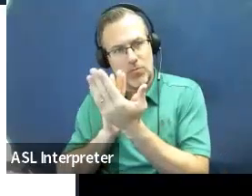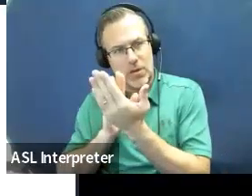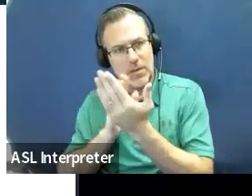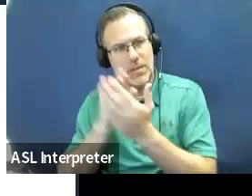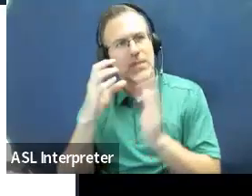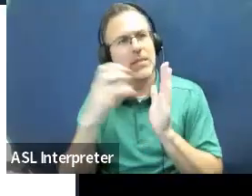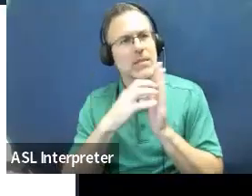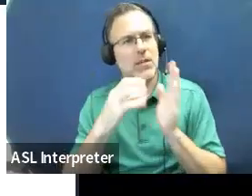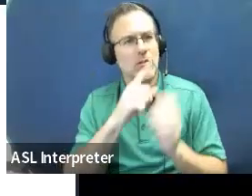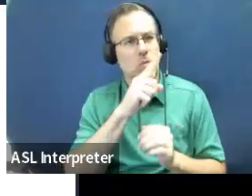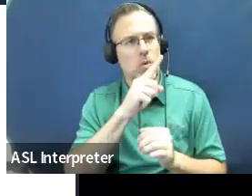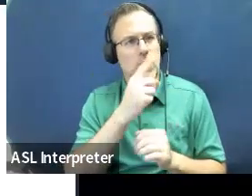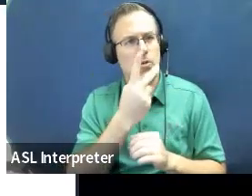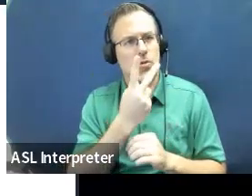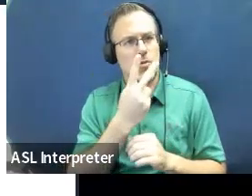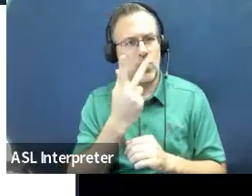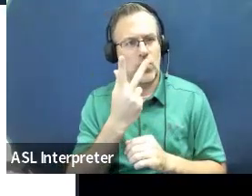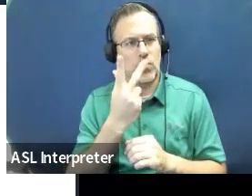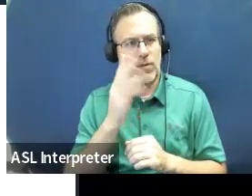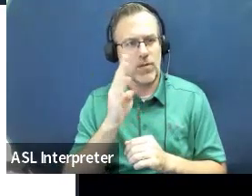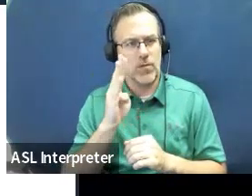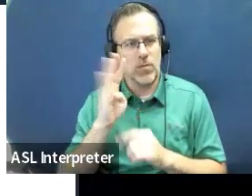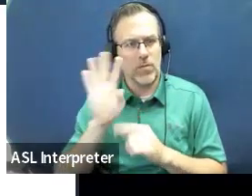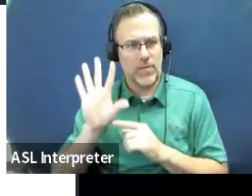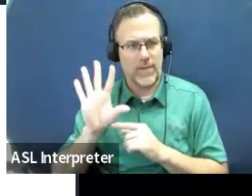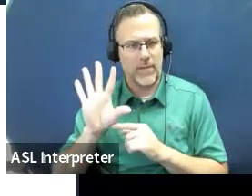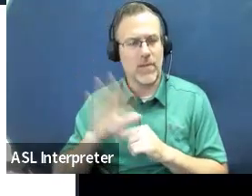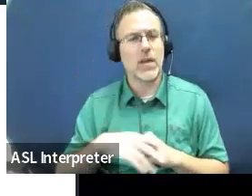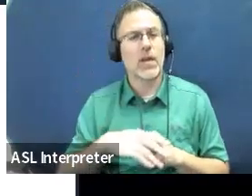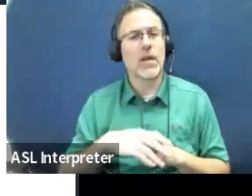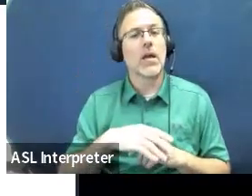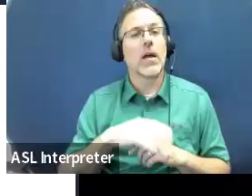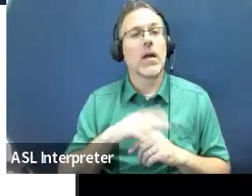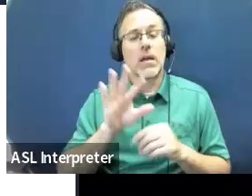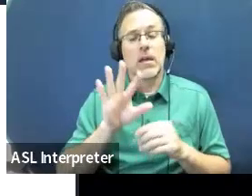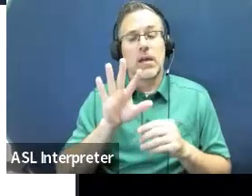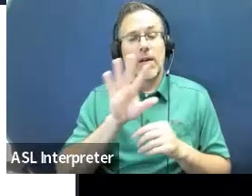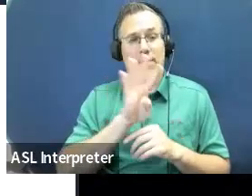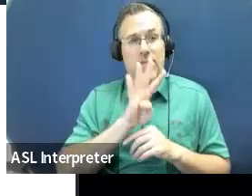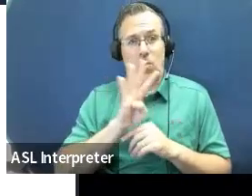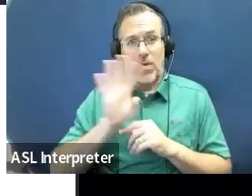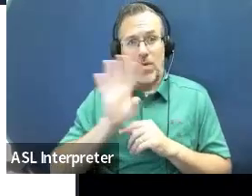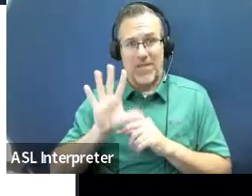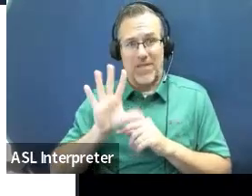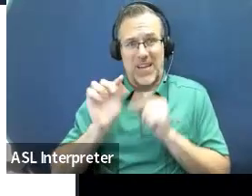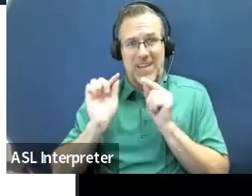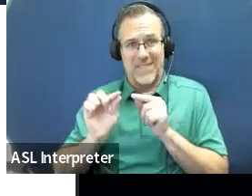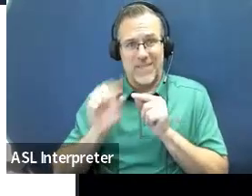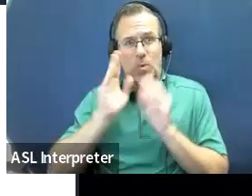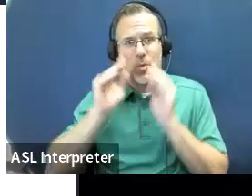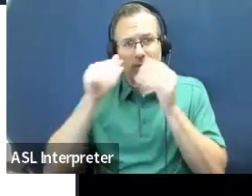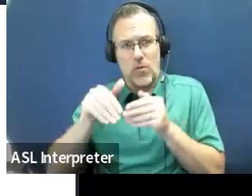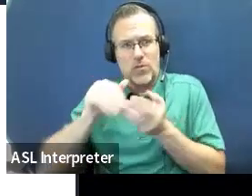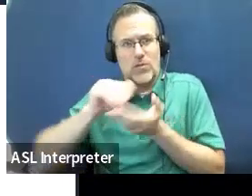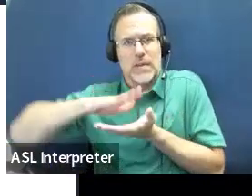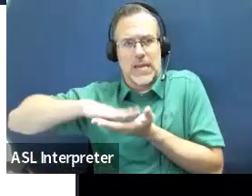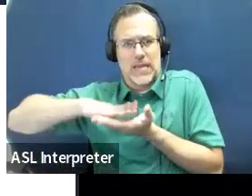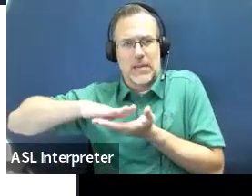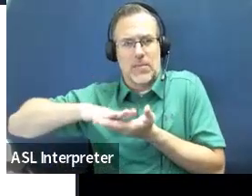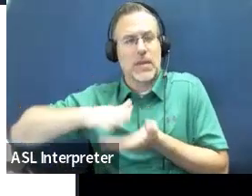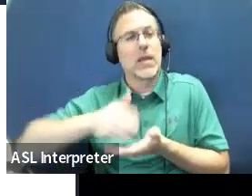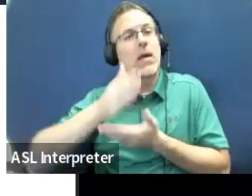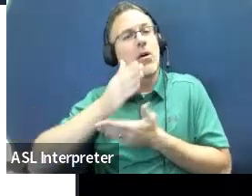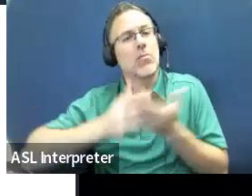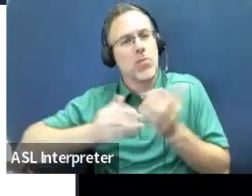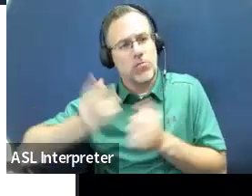of the IEP. And for sections 4 and 5, it's really going to be the academic sections. In part 2,